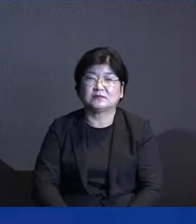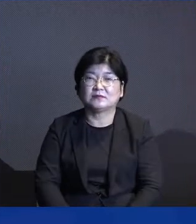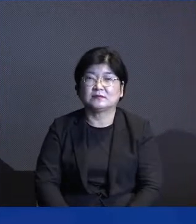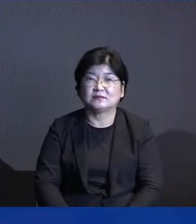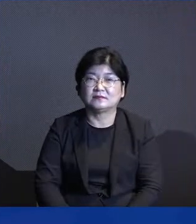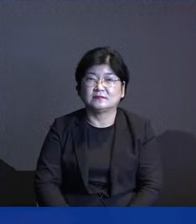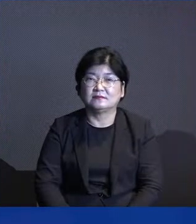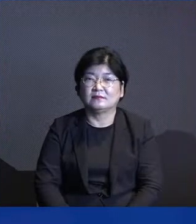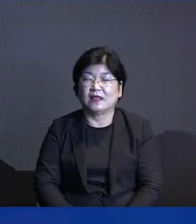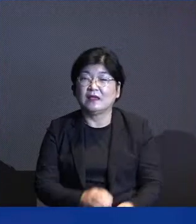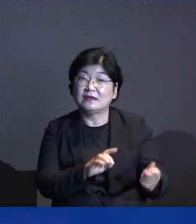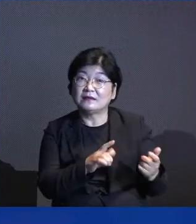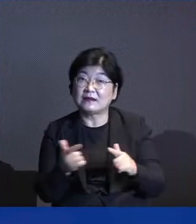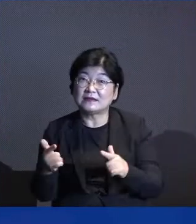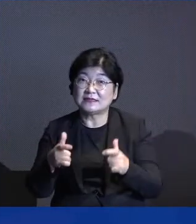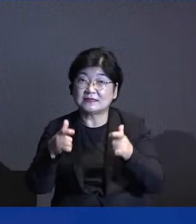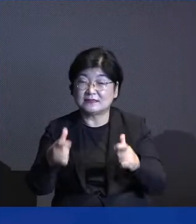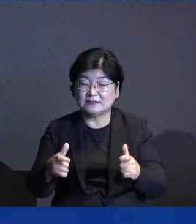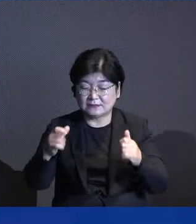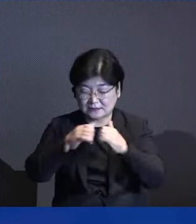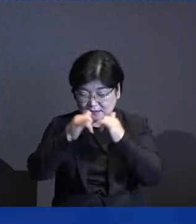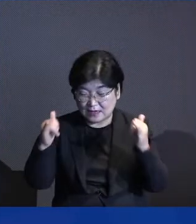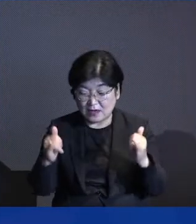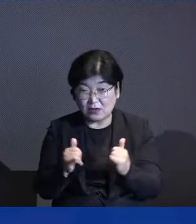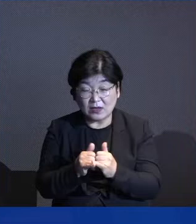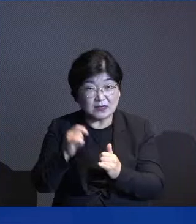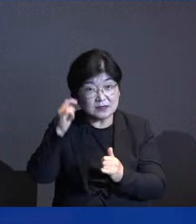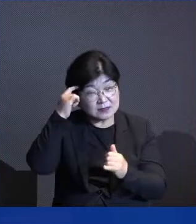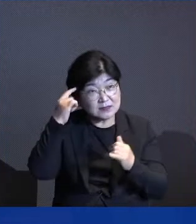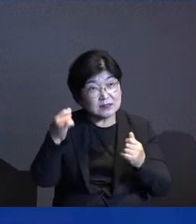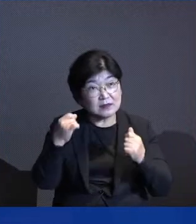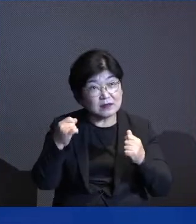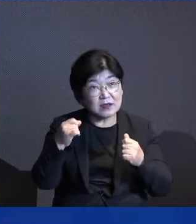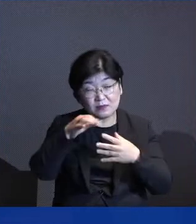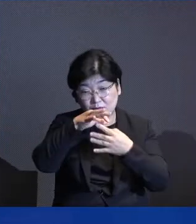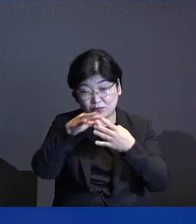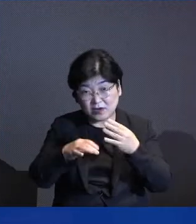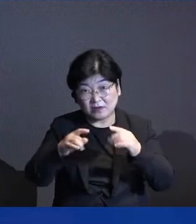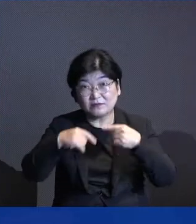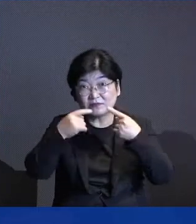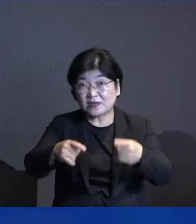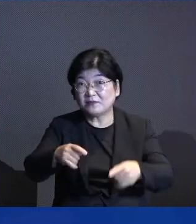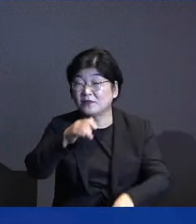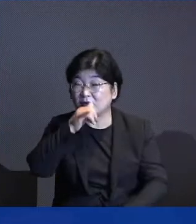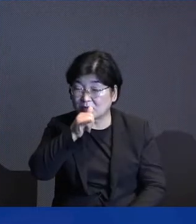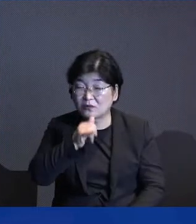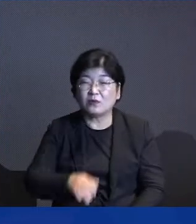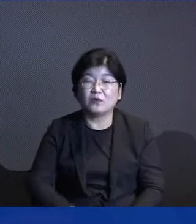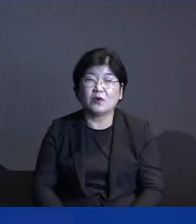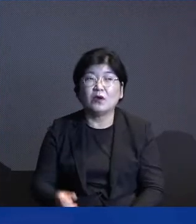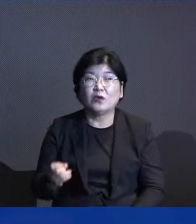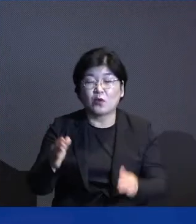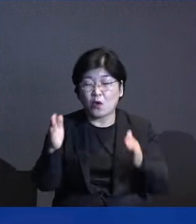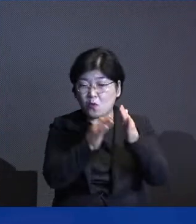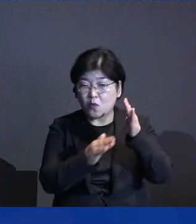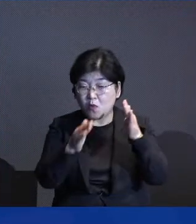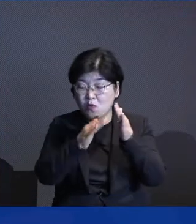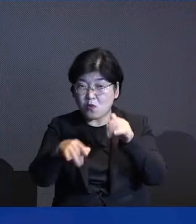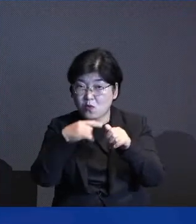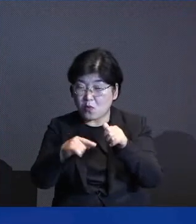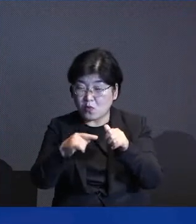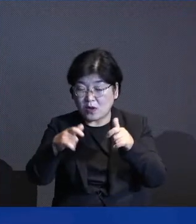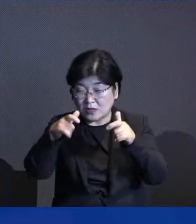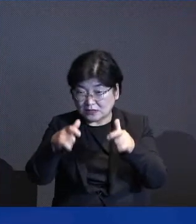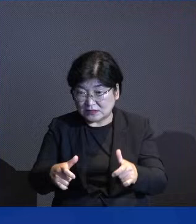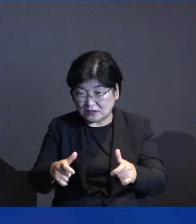in prevention efforts. They provide public education and management of community resources,